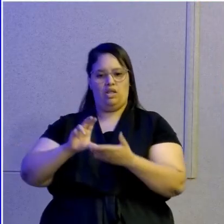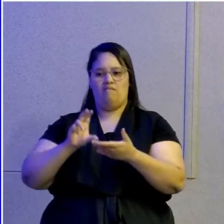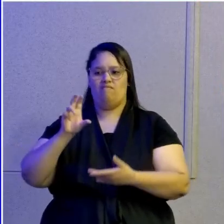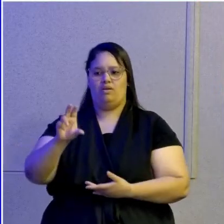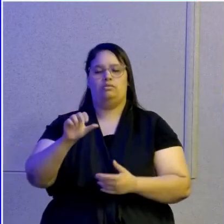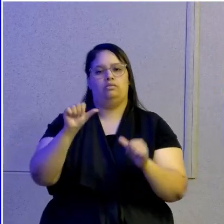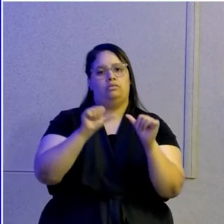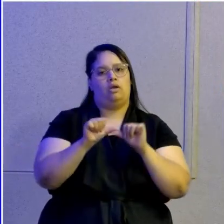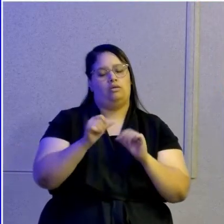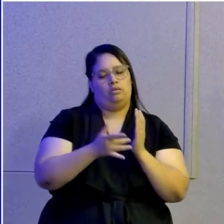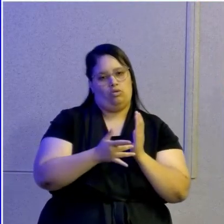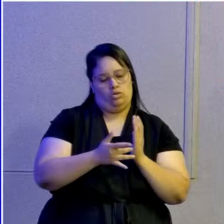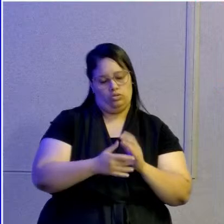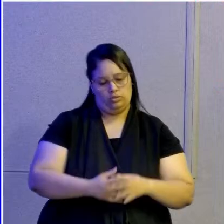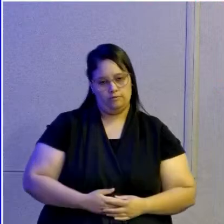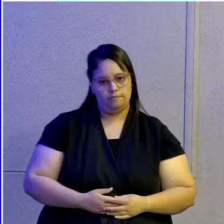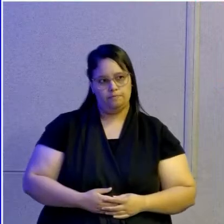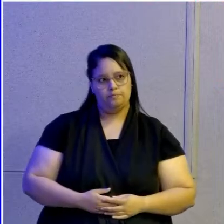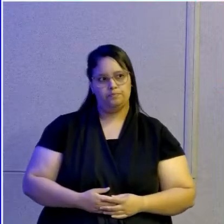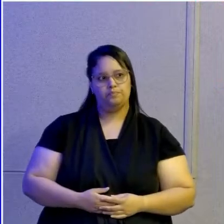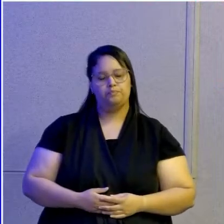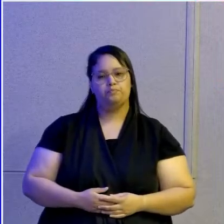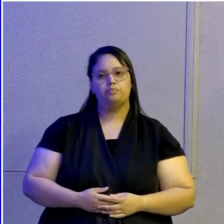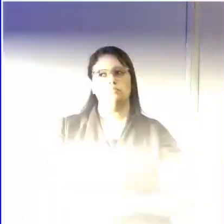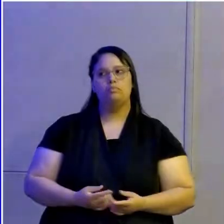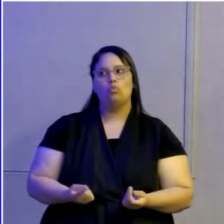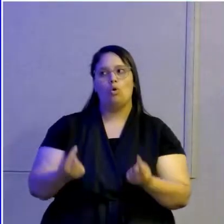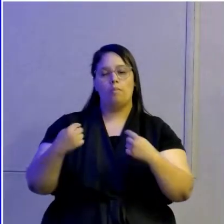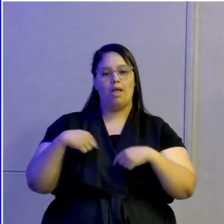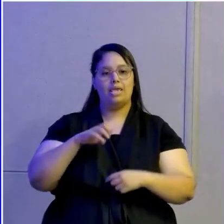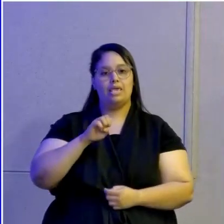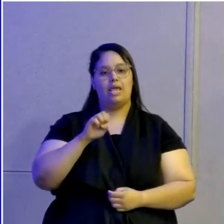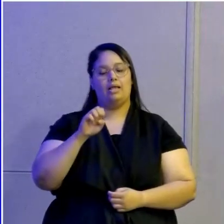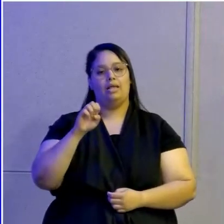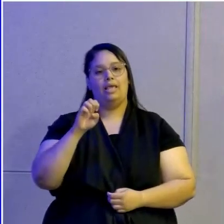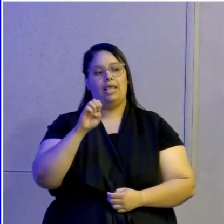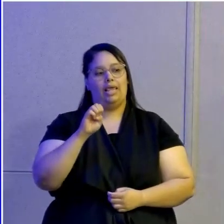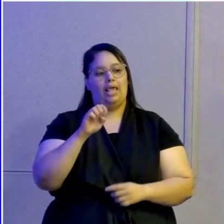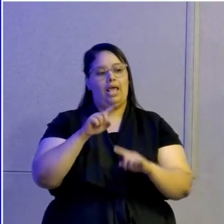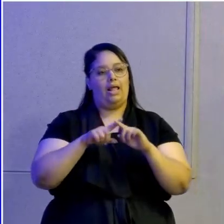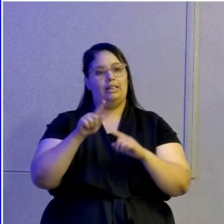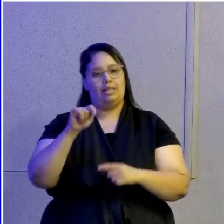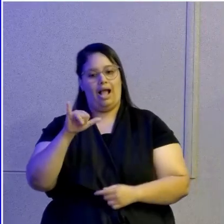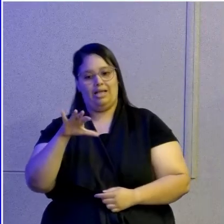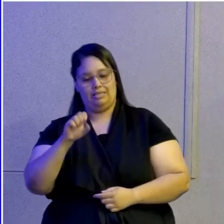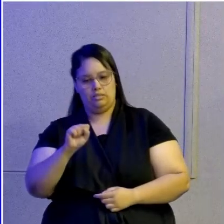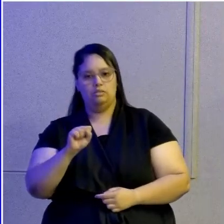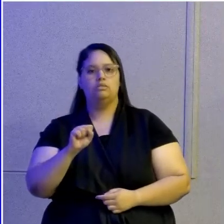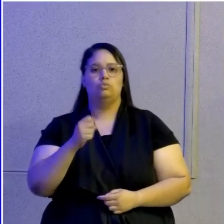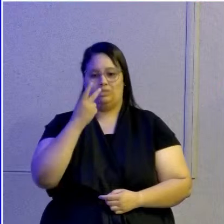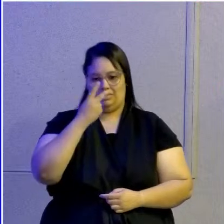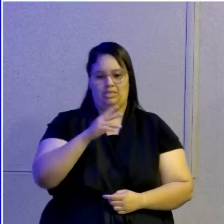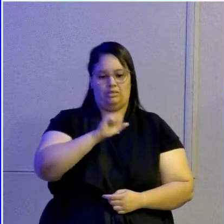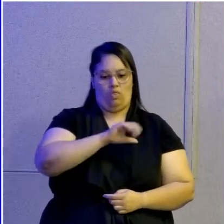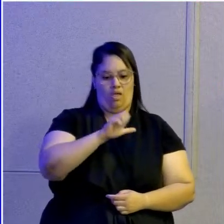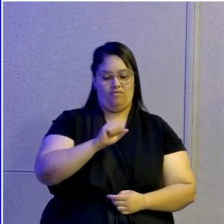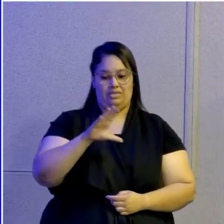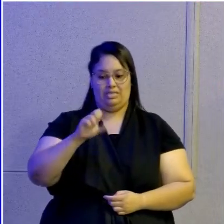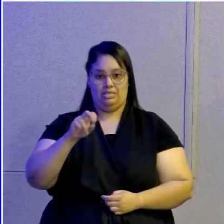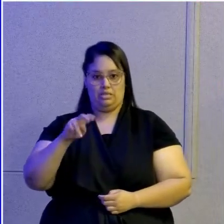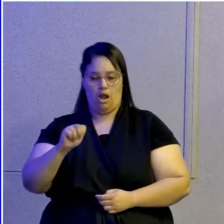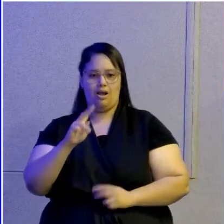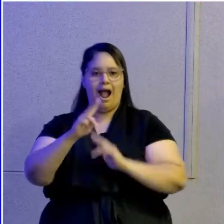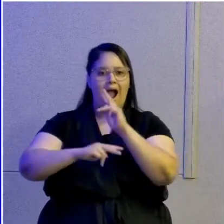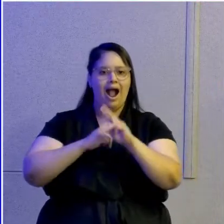and technology. Getting back to the E in ties, which is excellence, there's no question, if we look at CERN, the type of science they